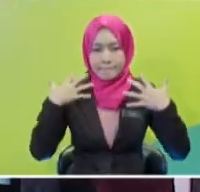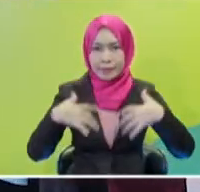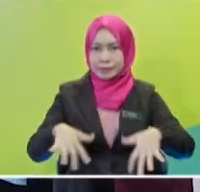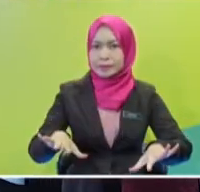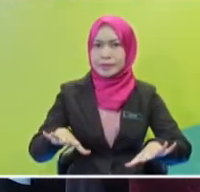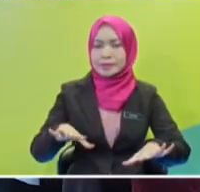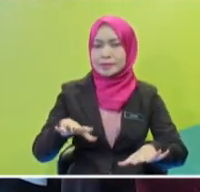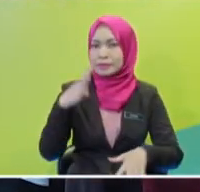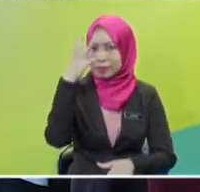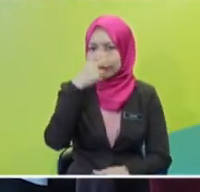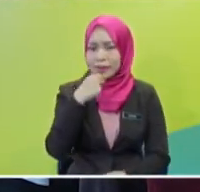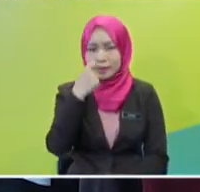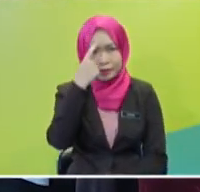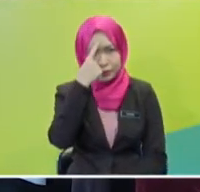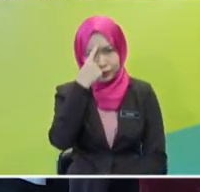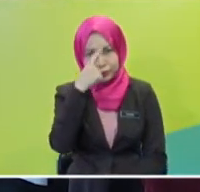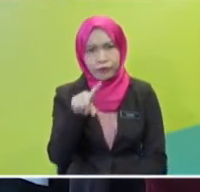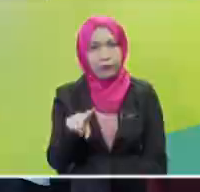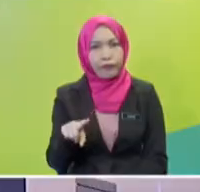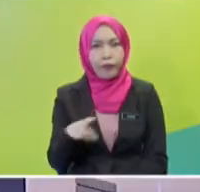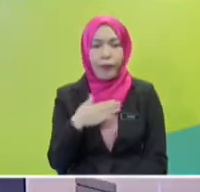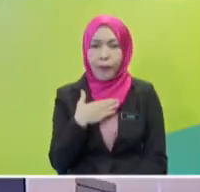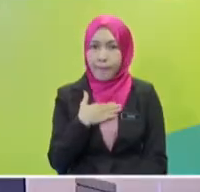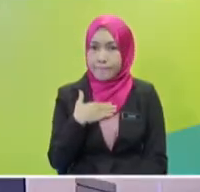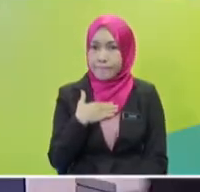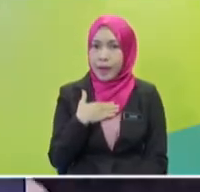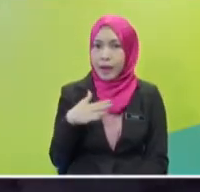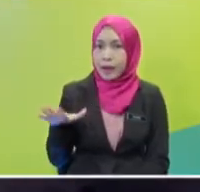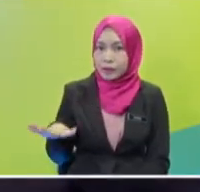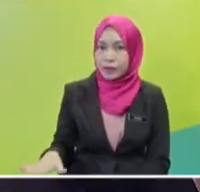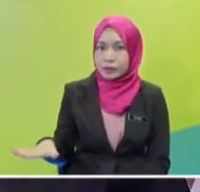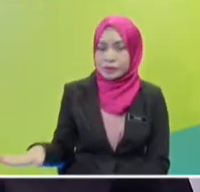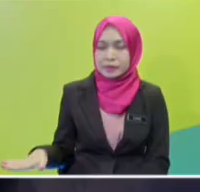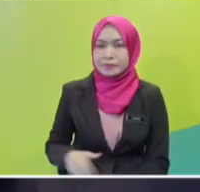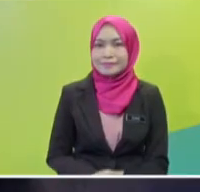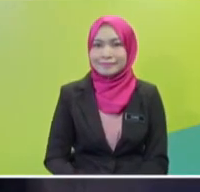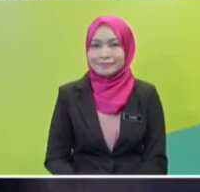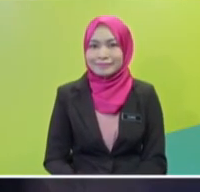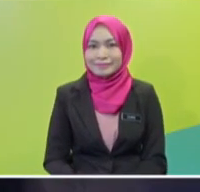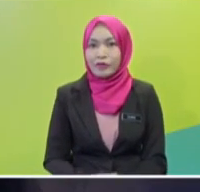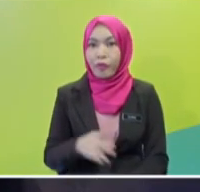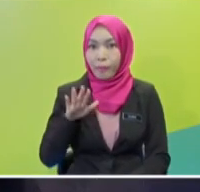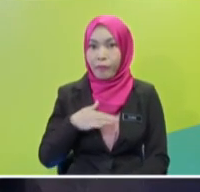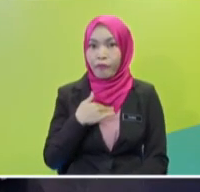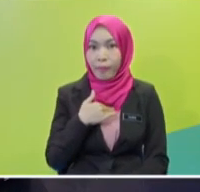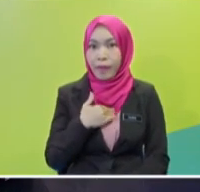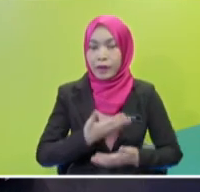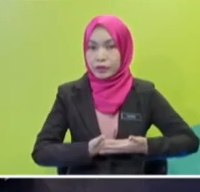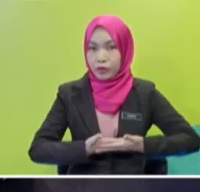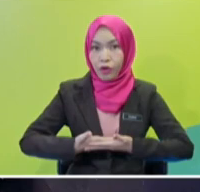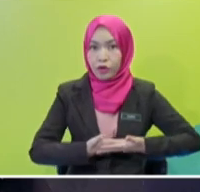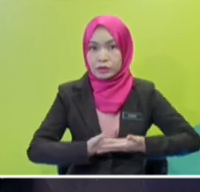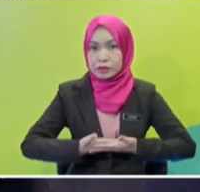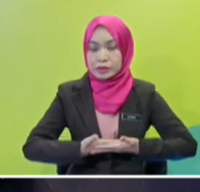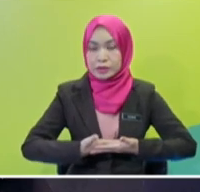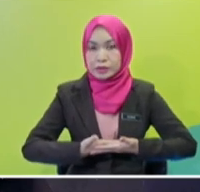Not so sure. Hi, Sean. What are you doing? Oh, hello. I'm actually looking for something for my daughter. She has a